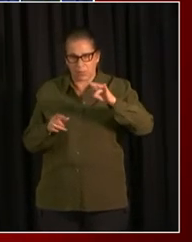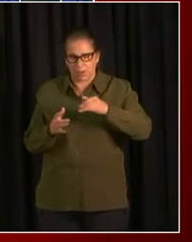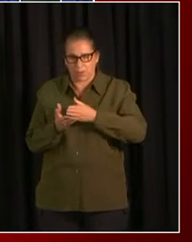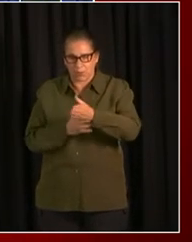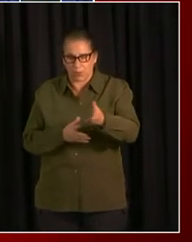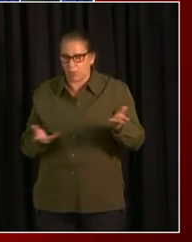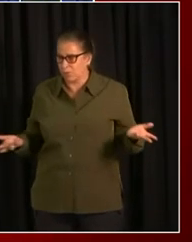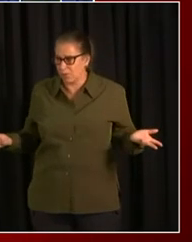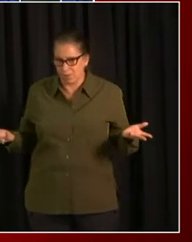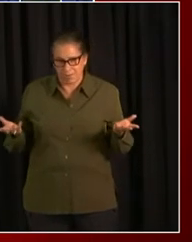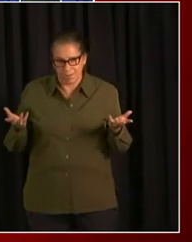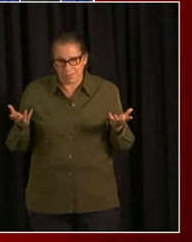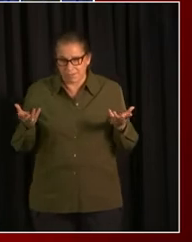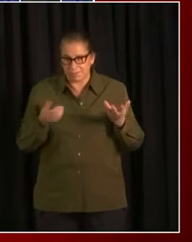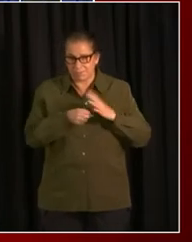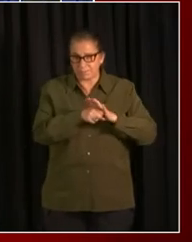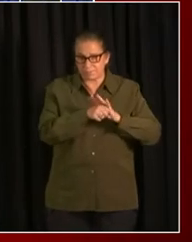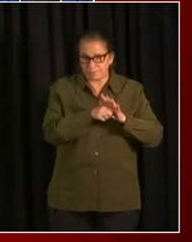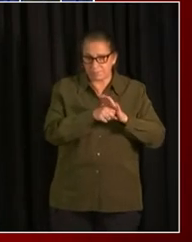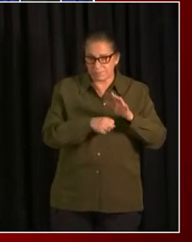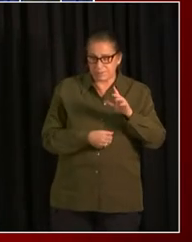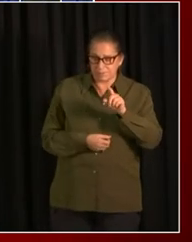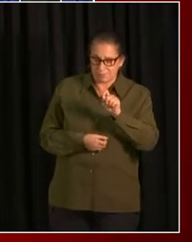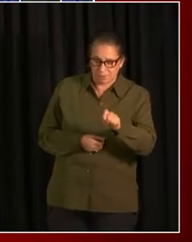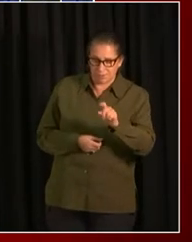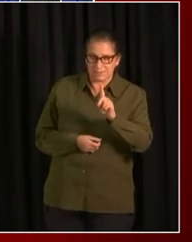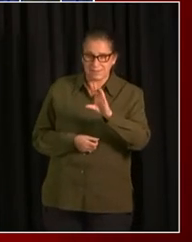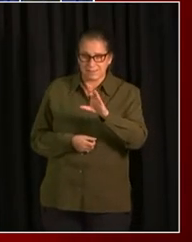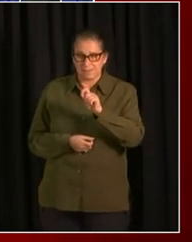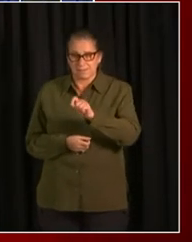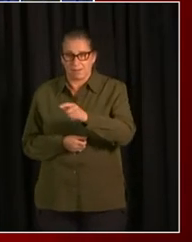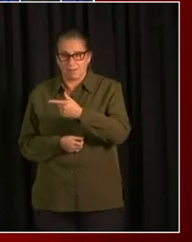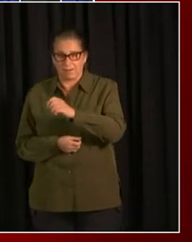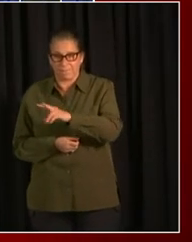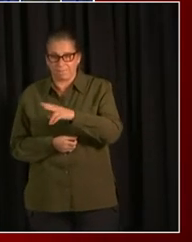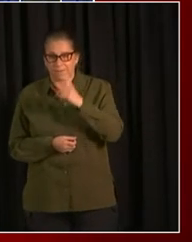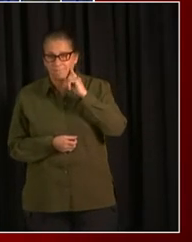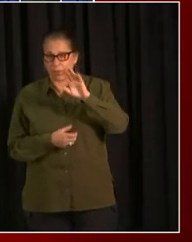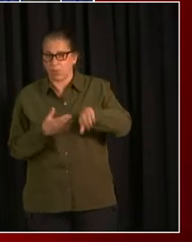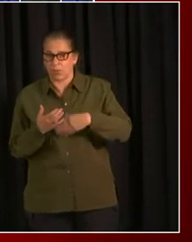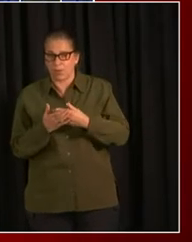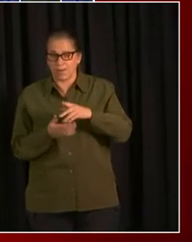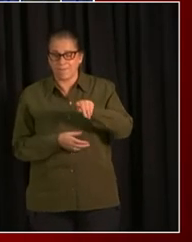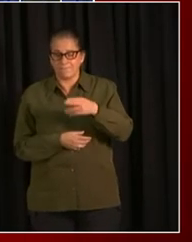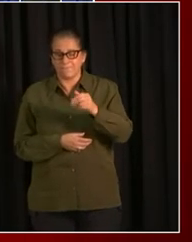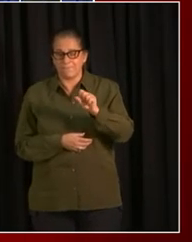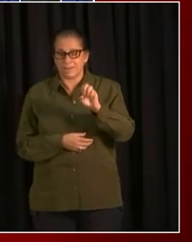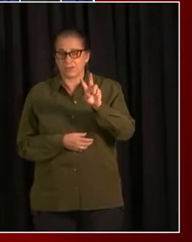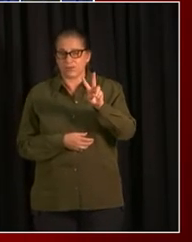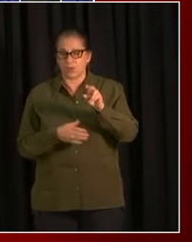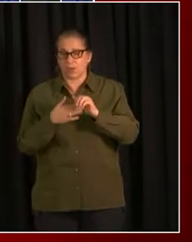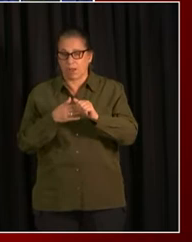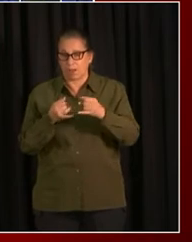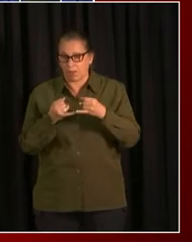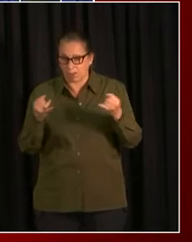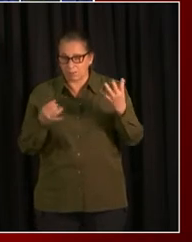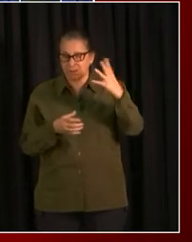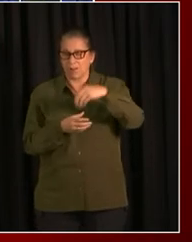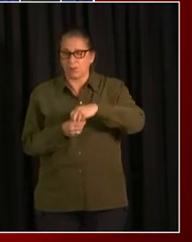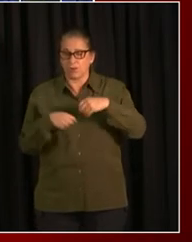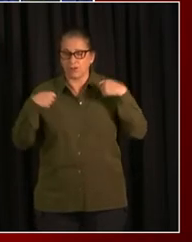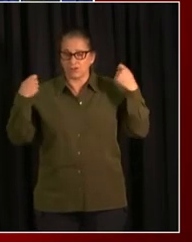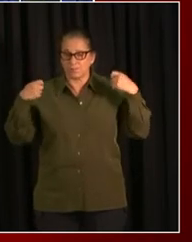coronavirus.dc.gov /phase 2 for the phase 2 related guidances. We have a gym guidance up there, as well as